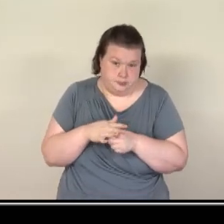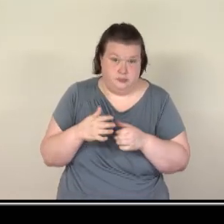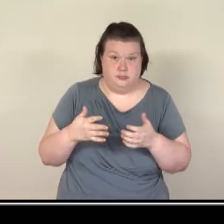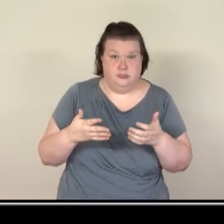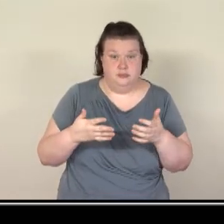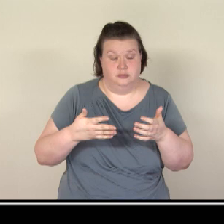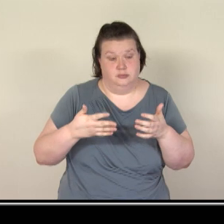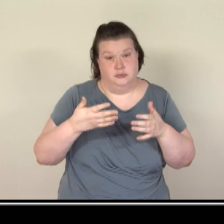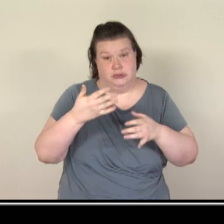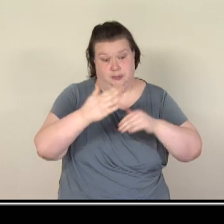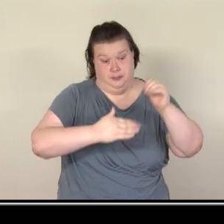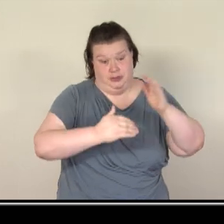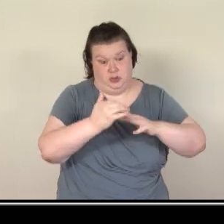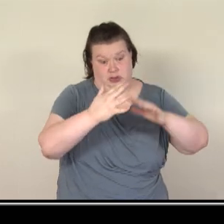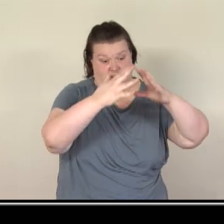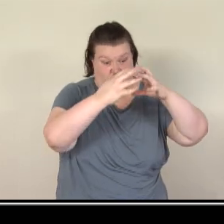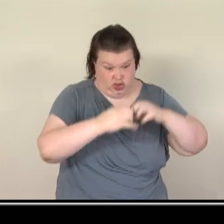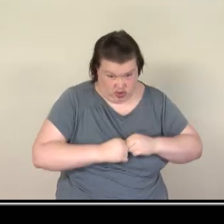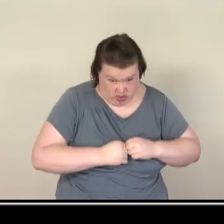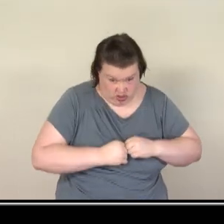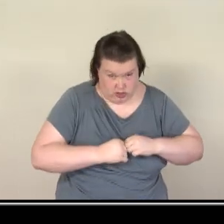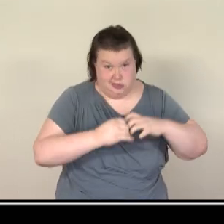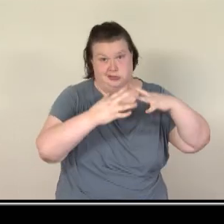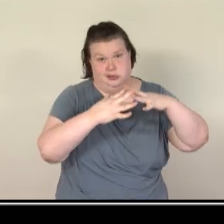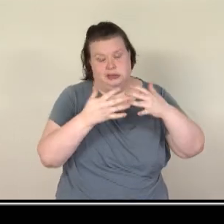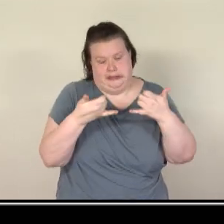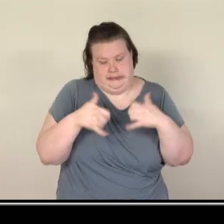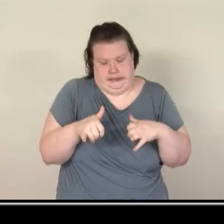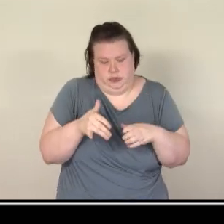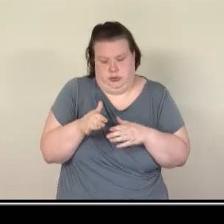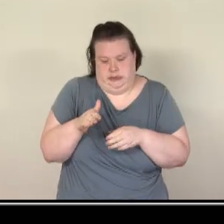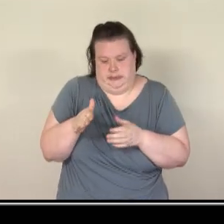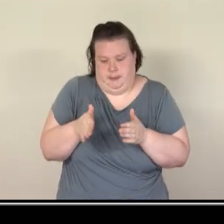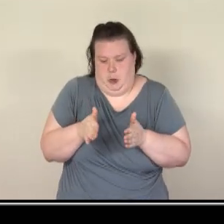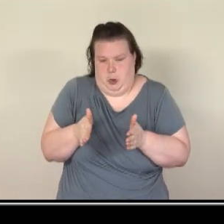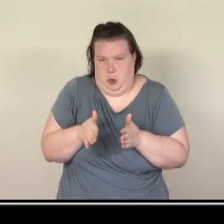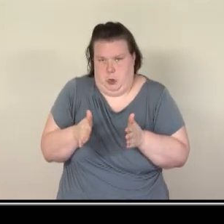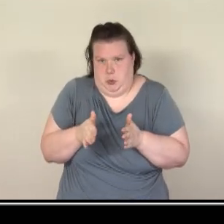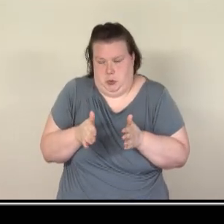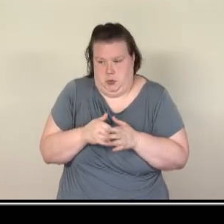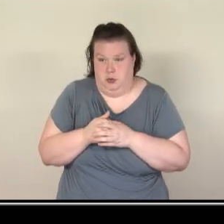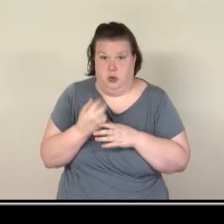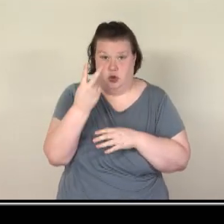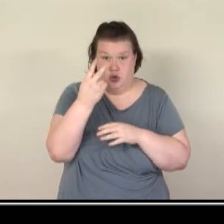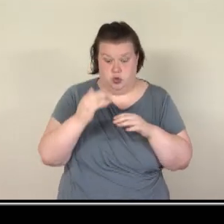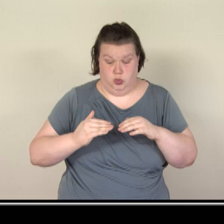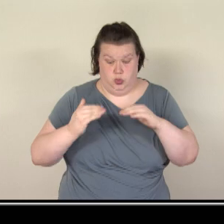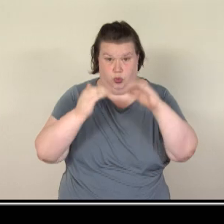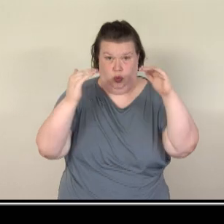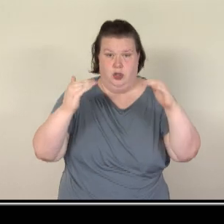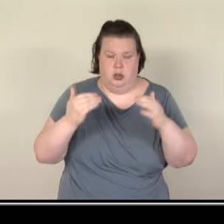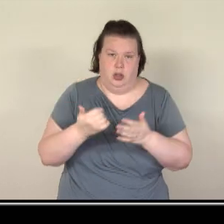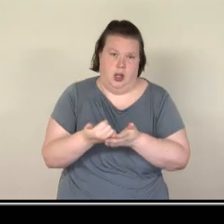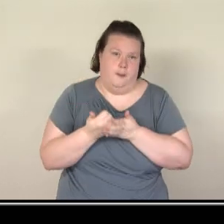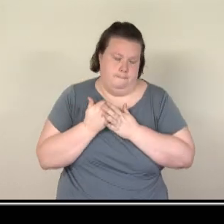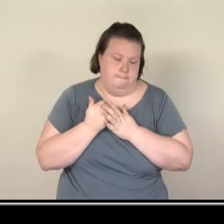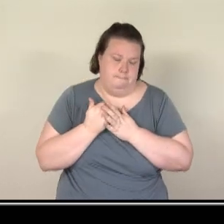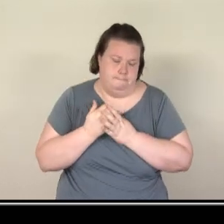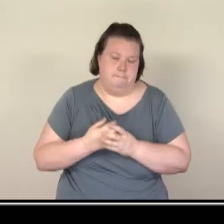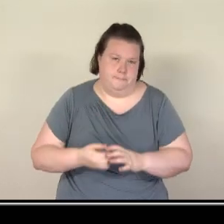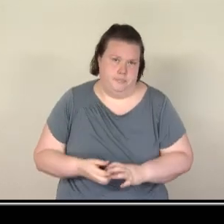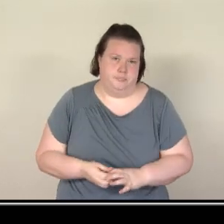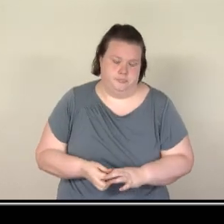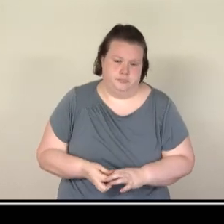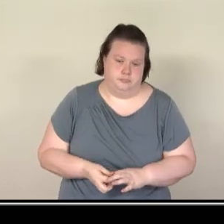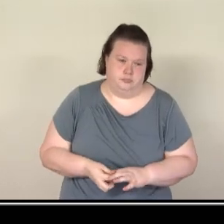the existing campus to give us a little more breathing room. It's still pretty tight. So having a 2-story solution does help a little bit with the efficiency